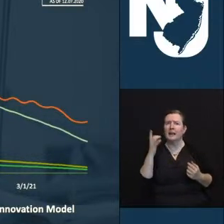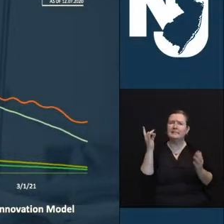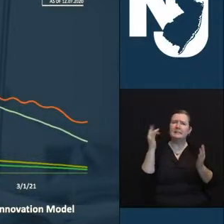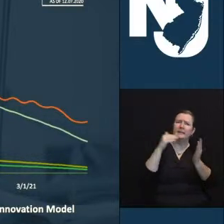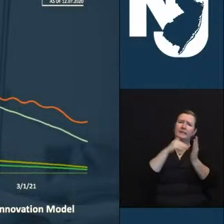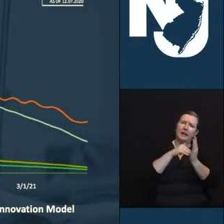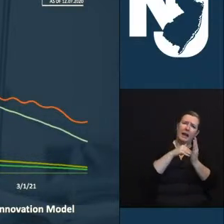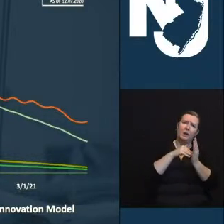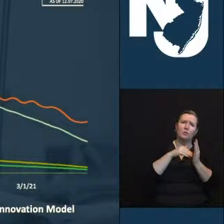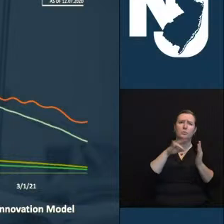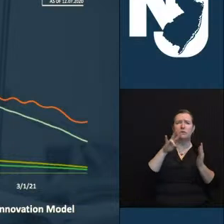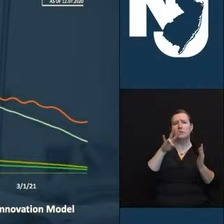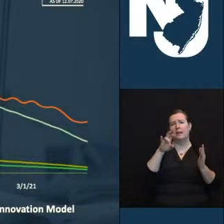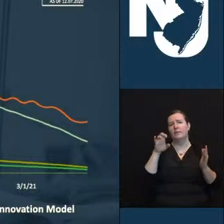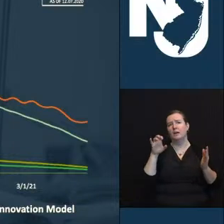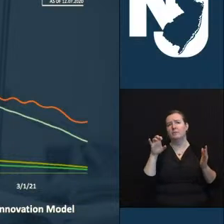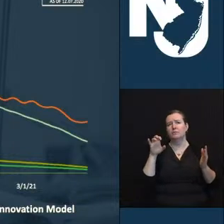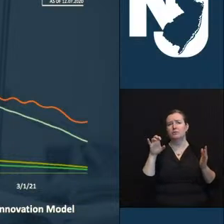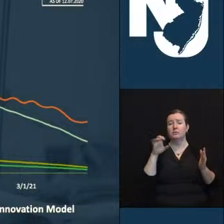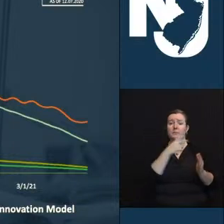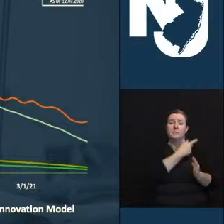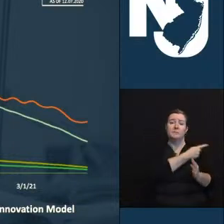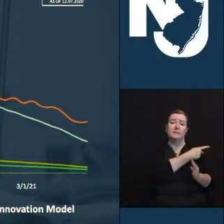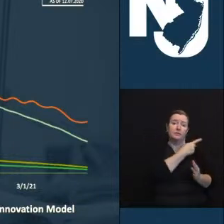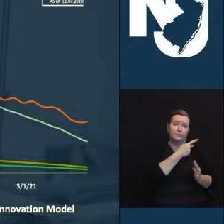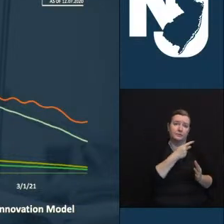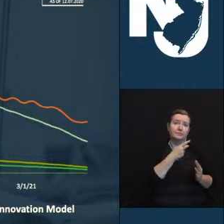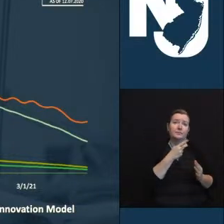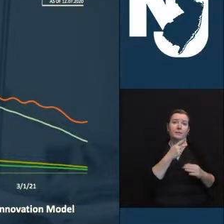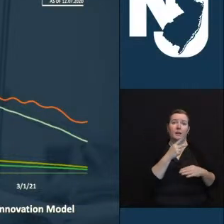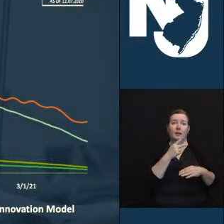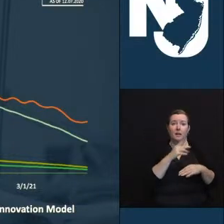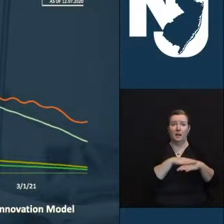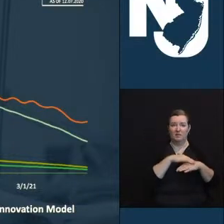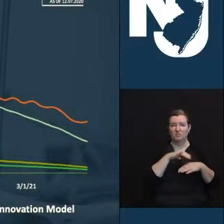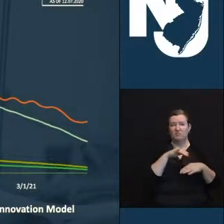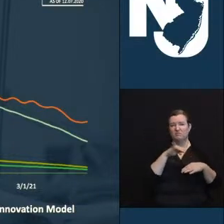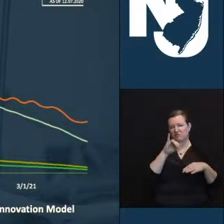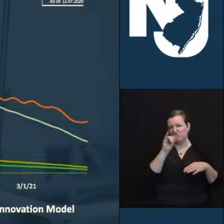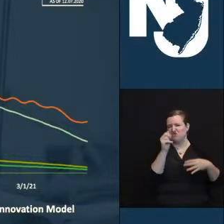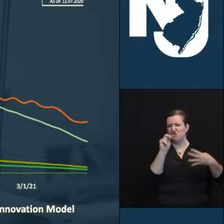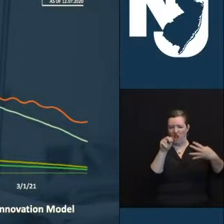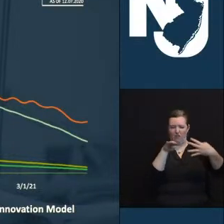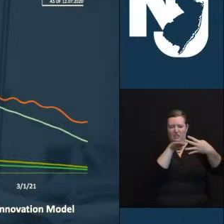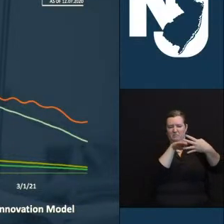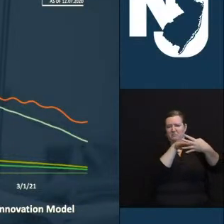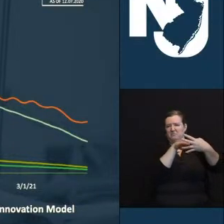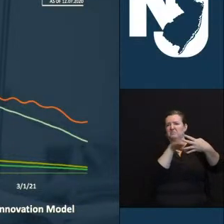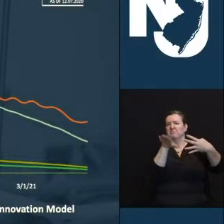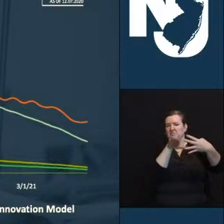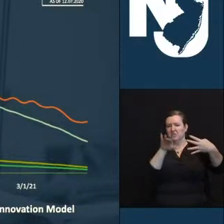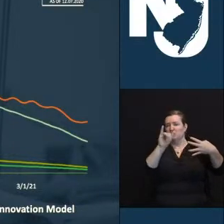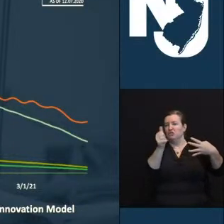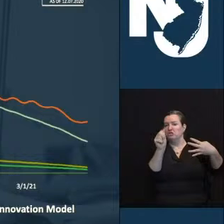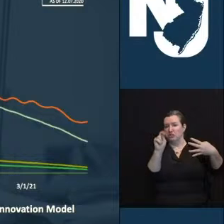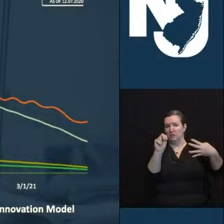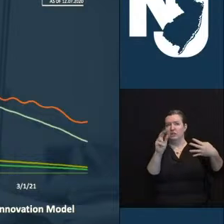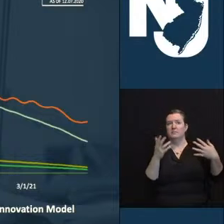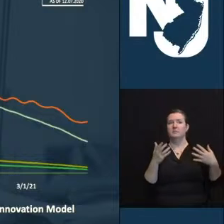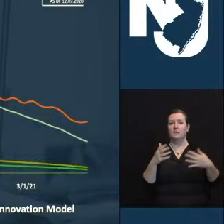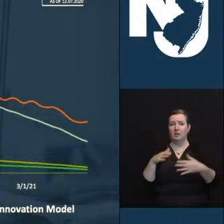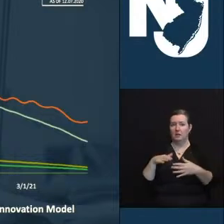8,747 patients by January 13th. And the innovations model envisions a peak of